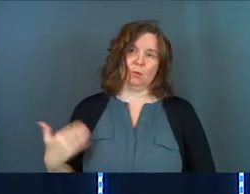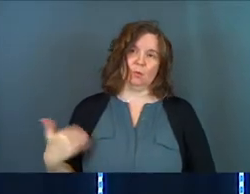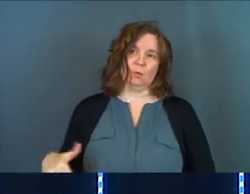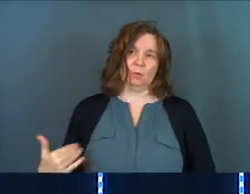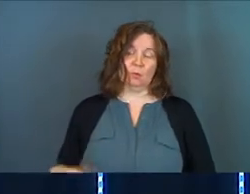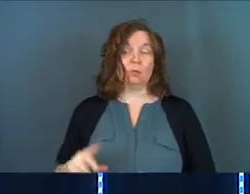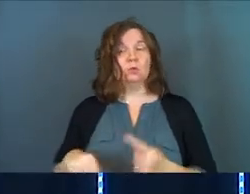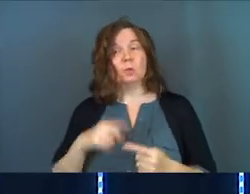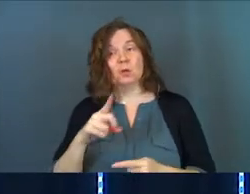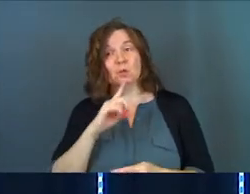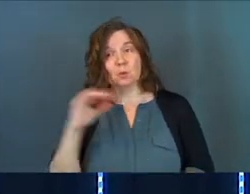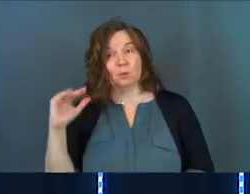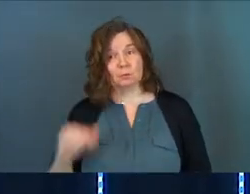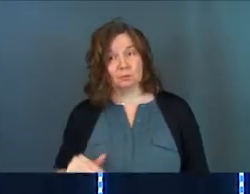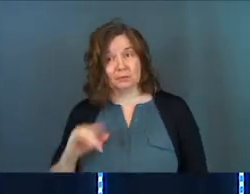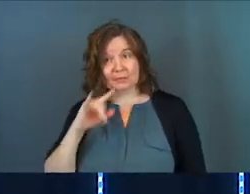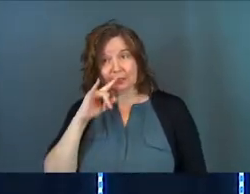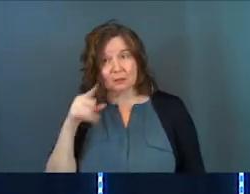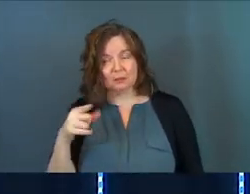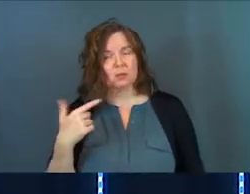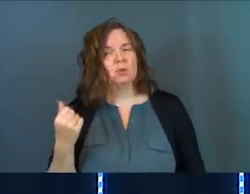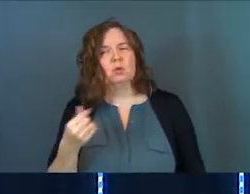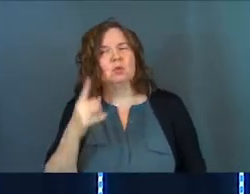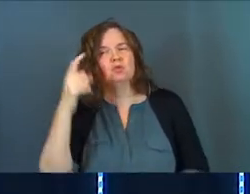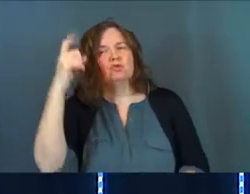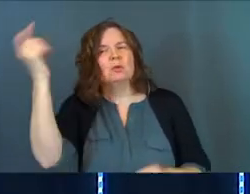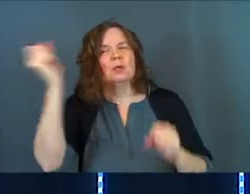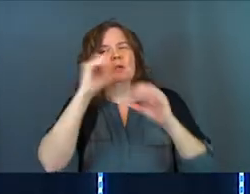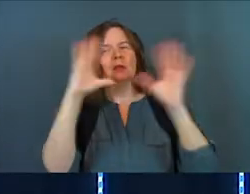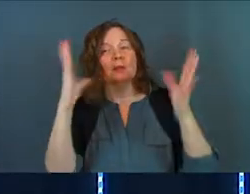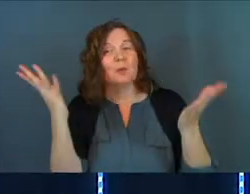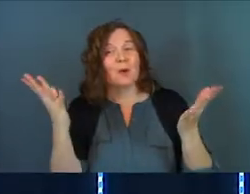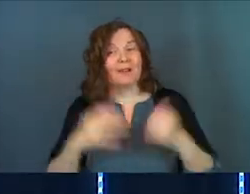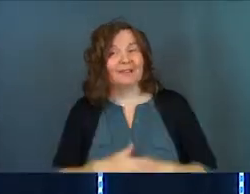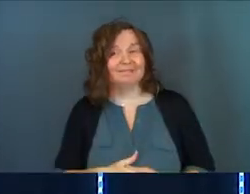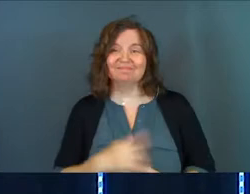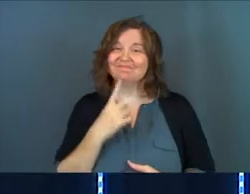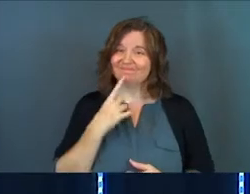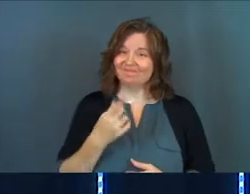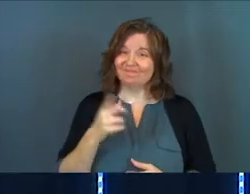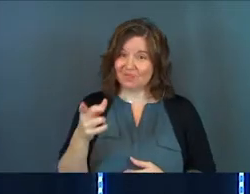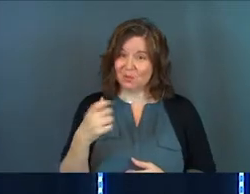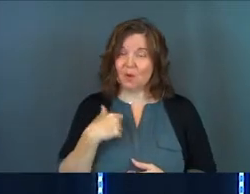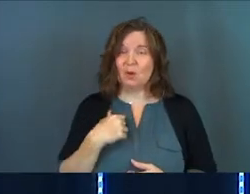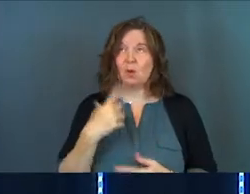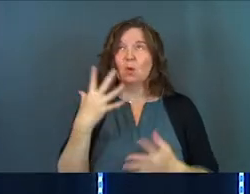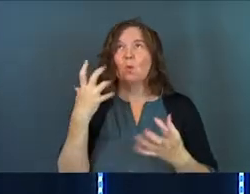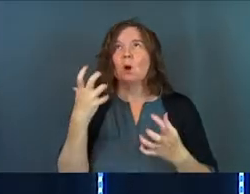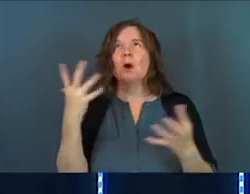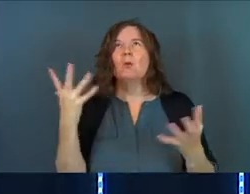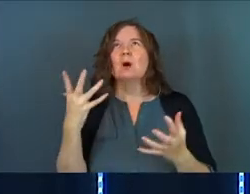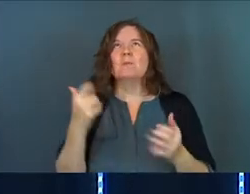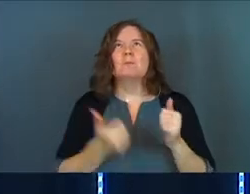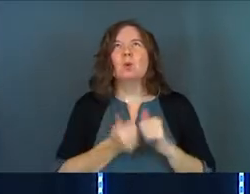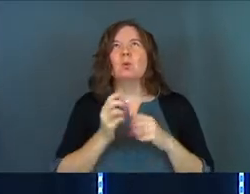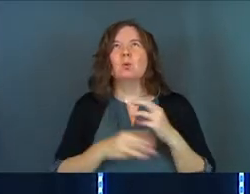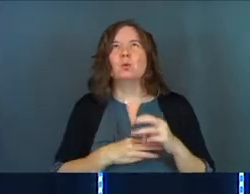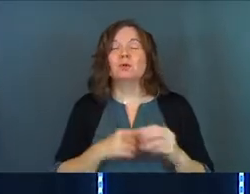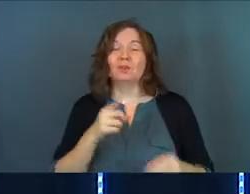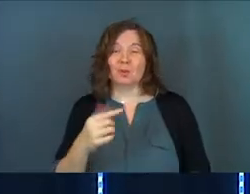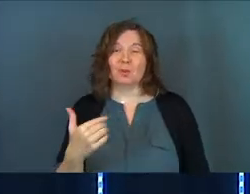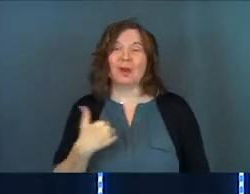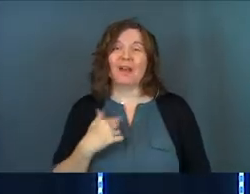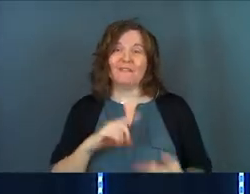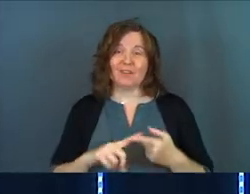So when you were a little kid, what did you dream of? I'll tell you what you dreamed of. You dreamed of a friend, that you would have a